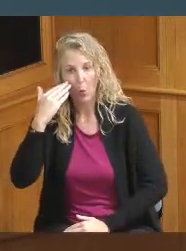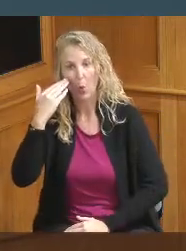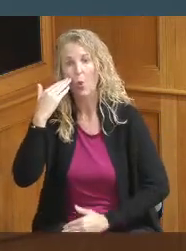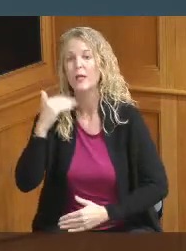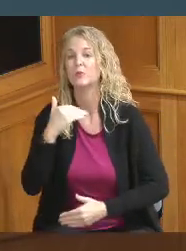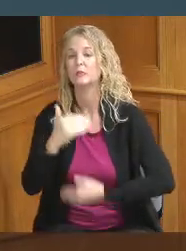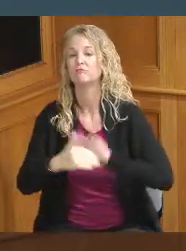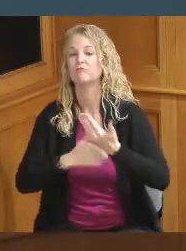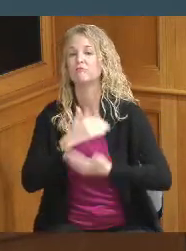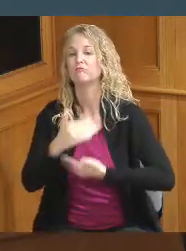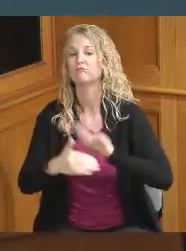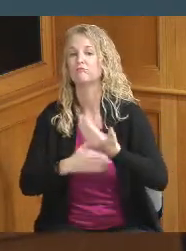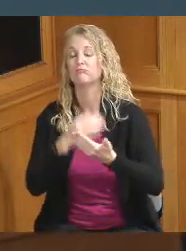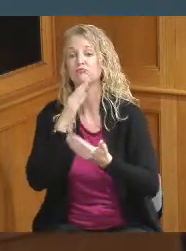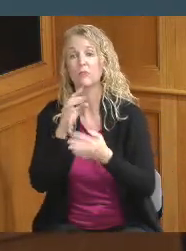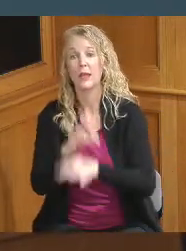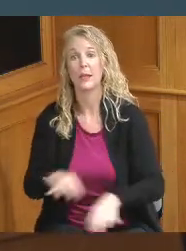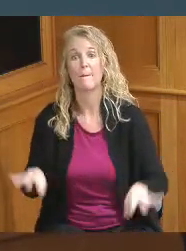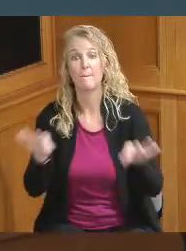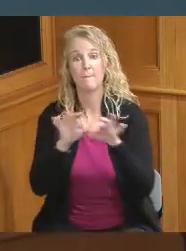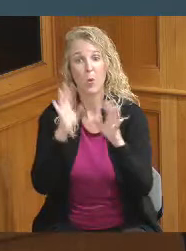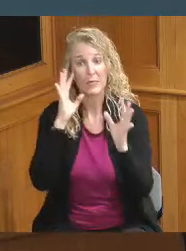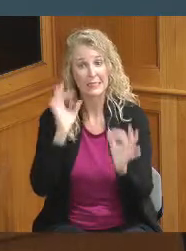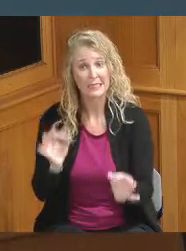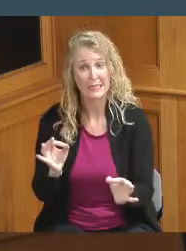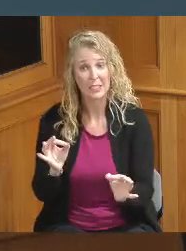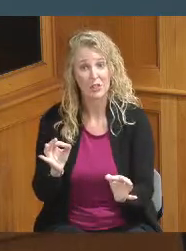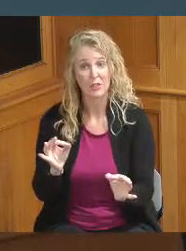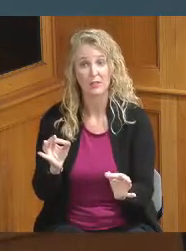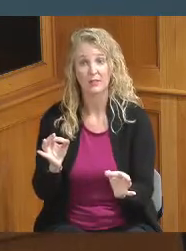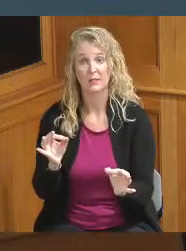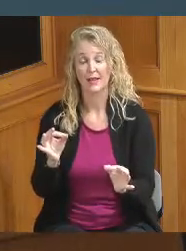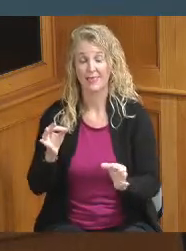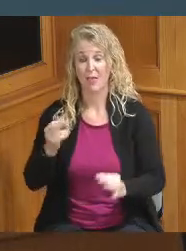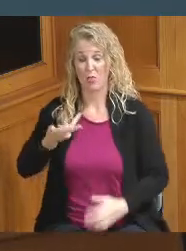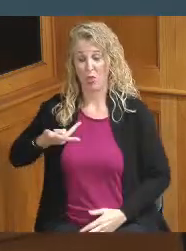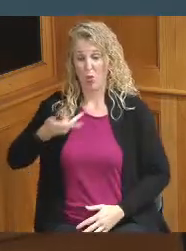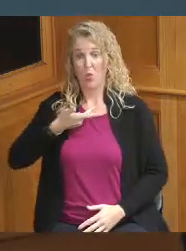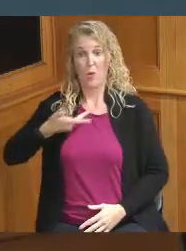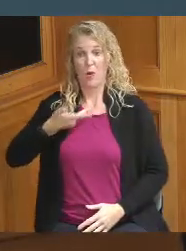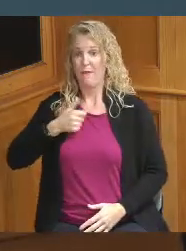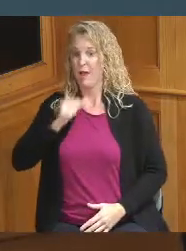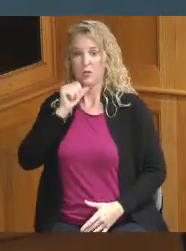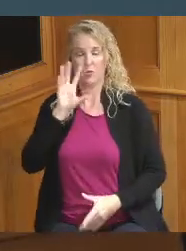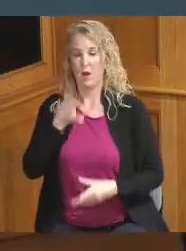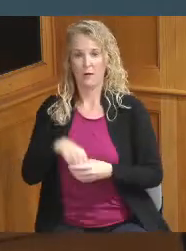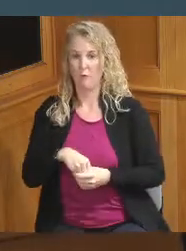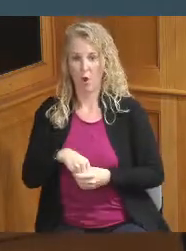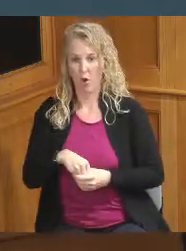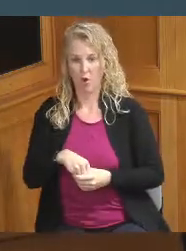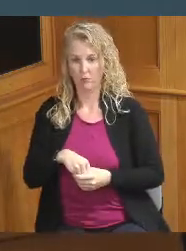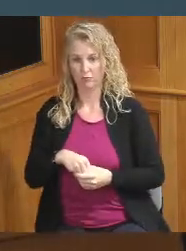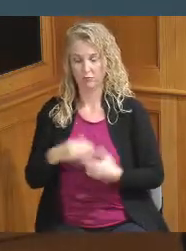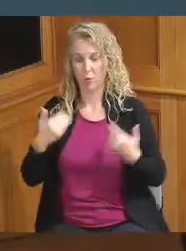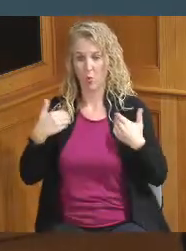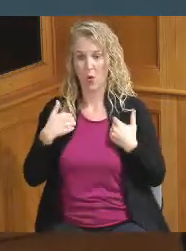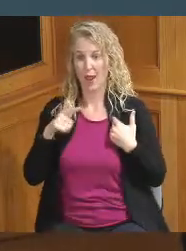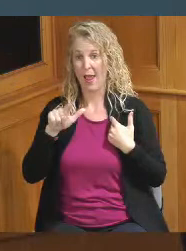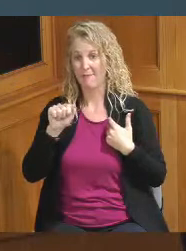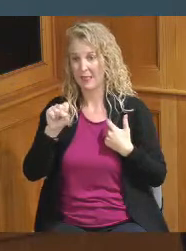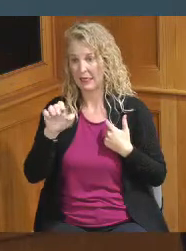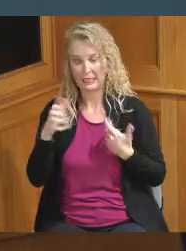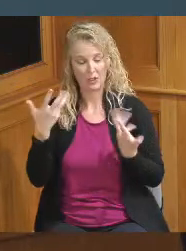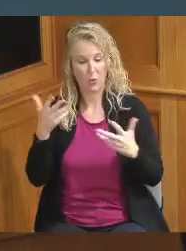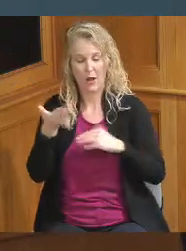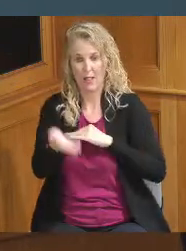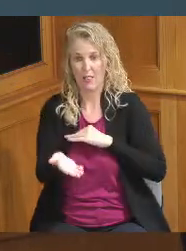this very important decision that none of us have been involved with the original lease. We've got a lease we're trying to work through